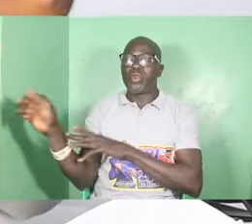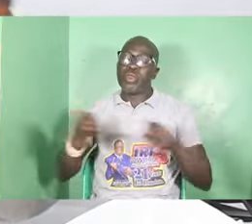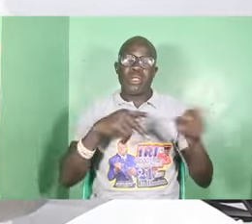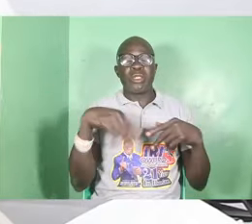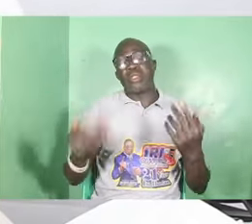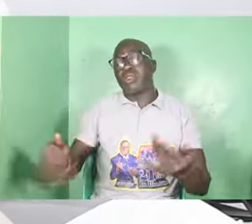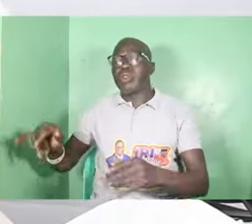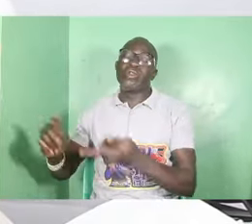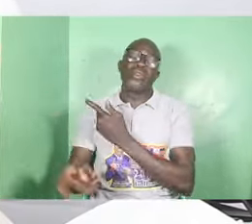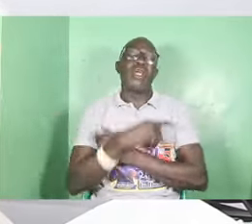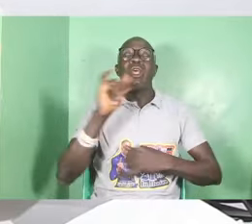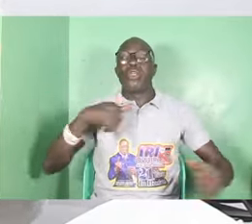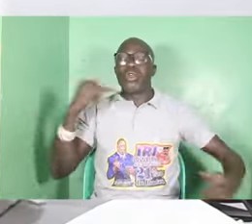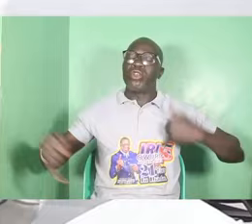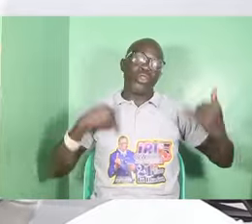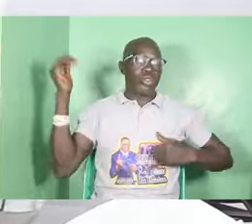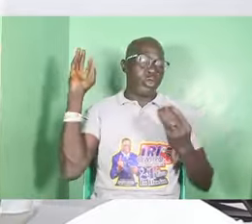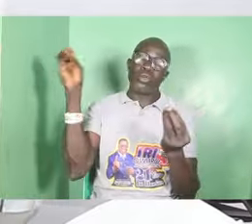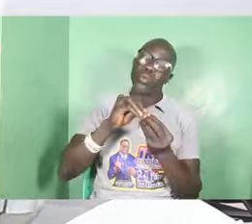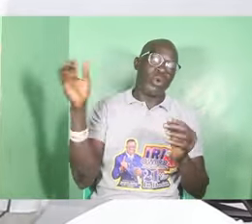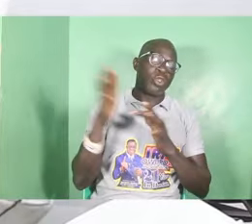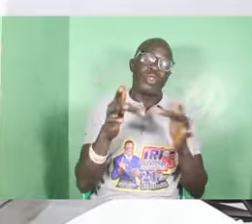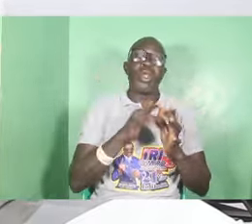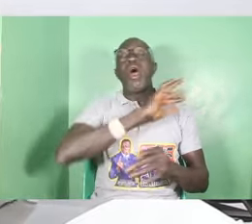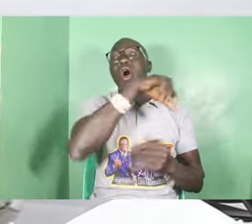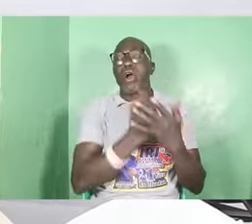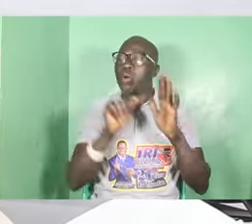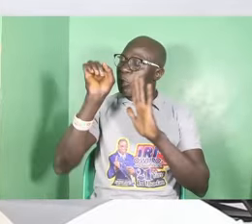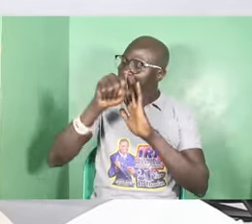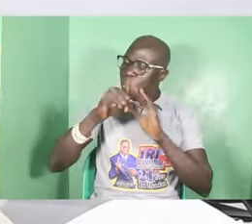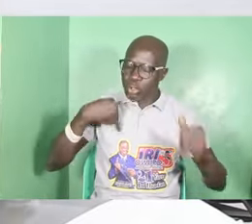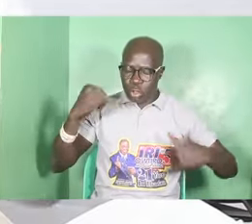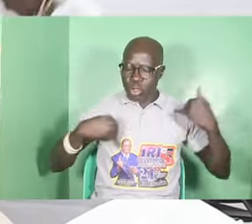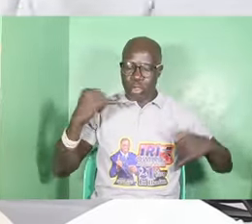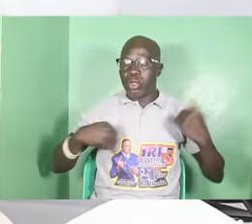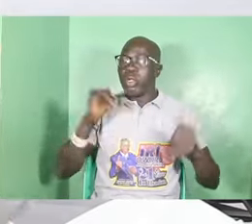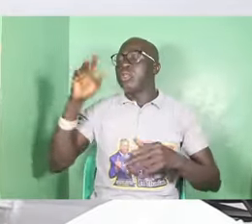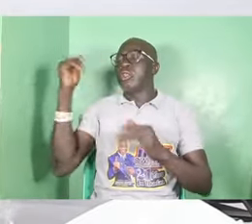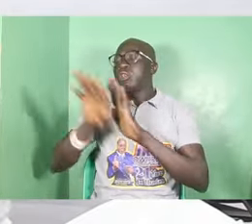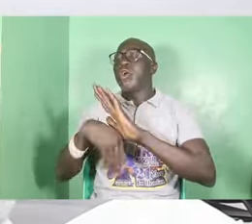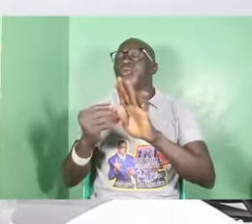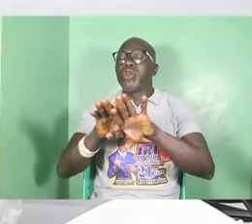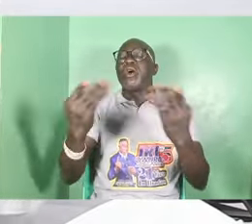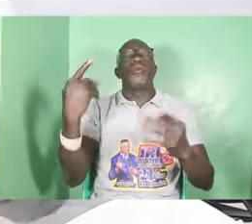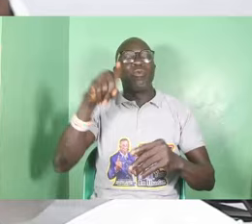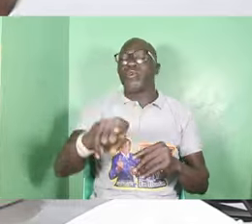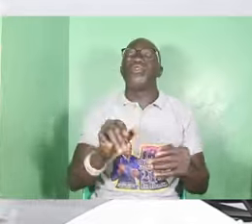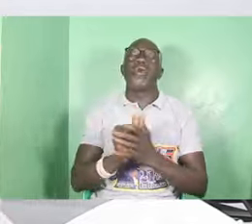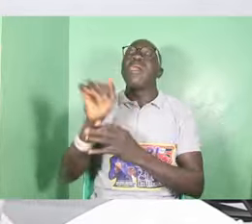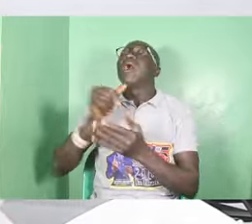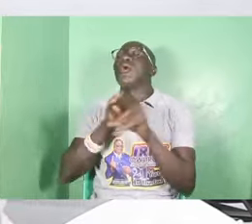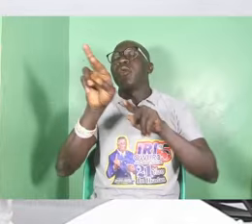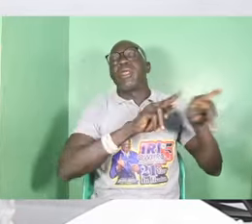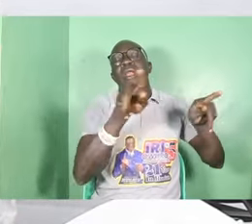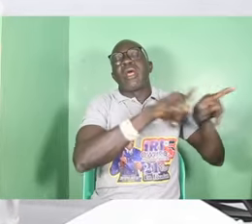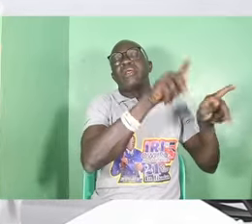ni. Ayo yan ma po si. Amen. Yi te kan le ko ayo. Le ko ayo si fun ni. Amen. E lo se